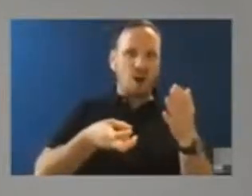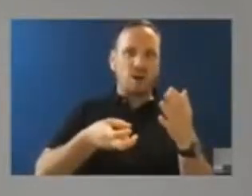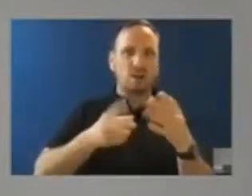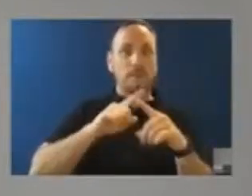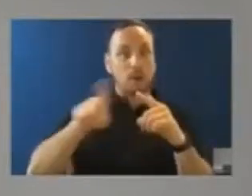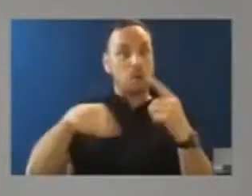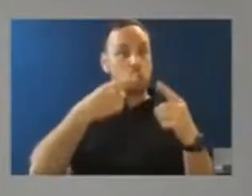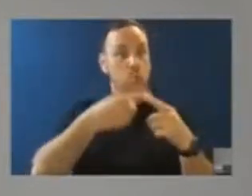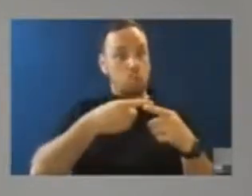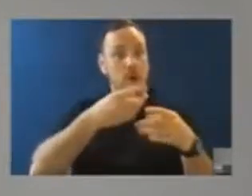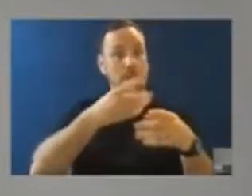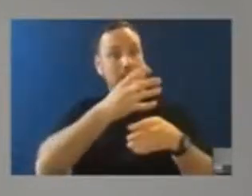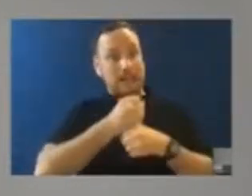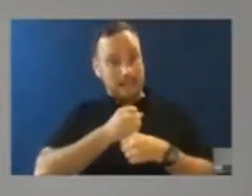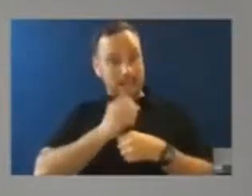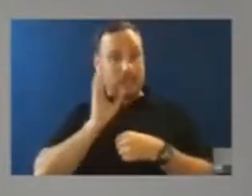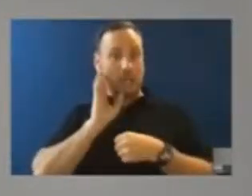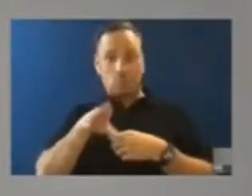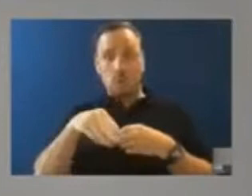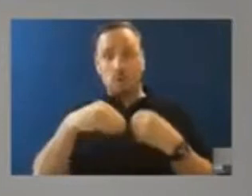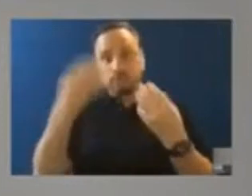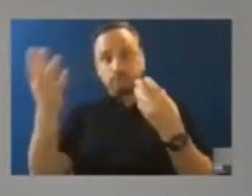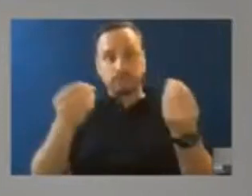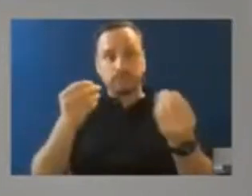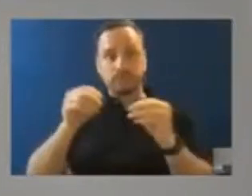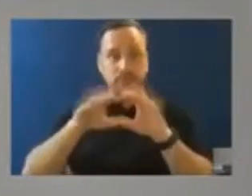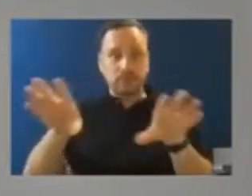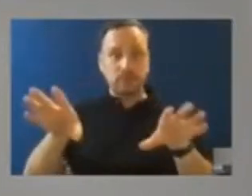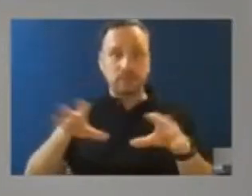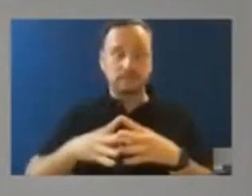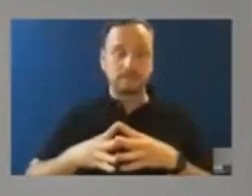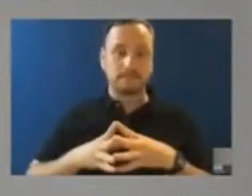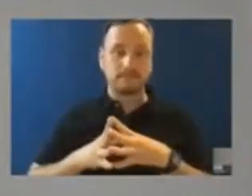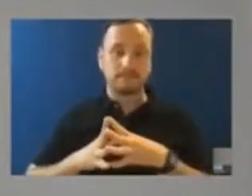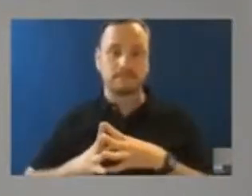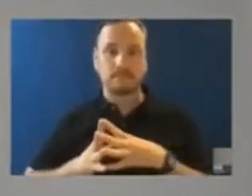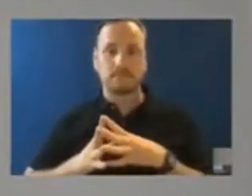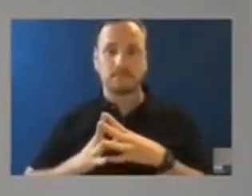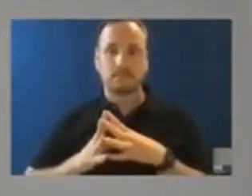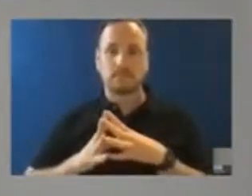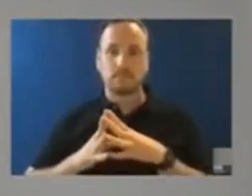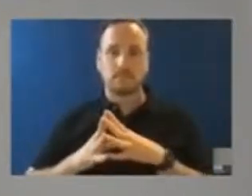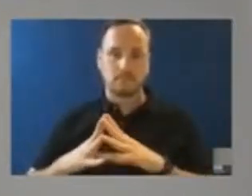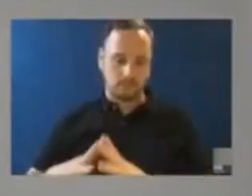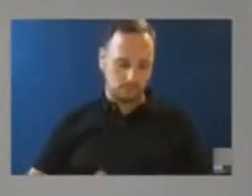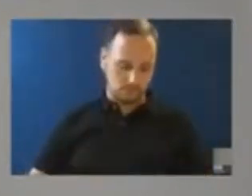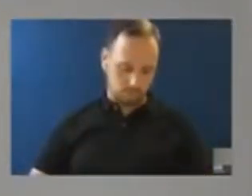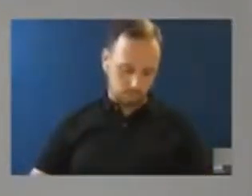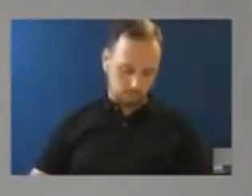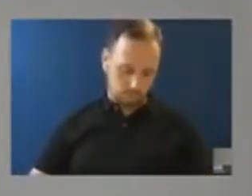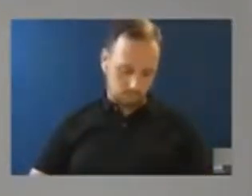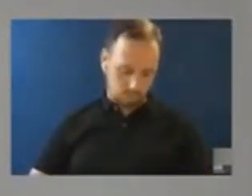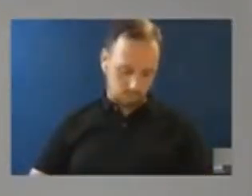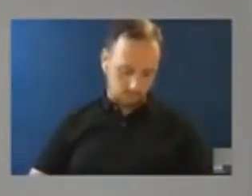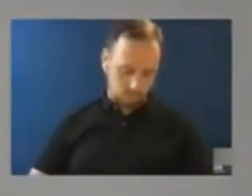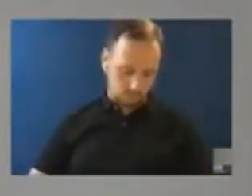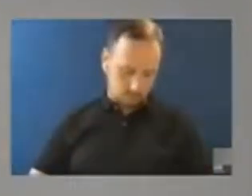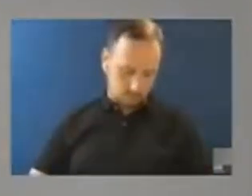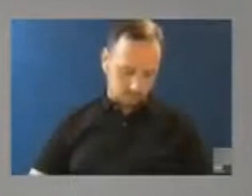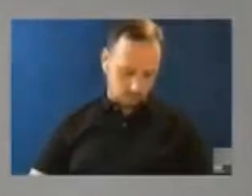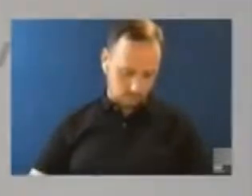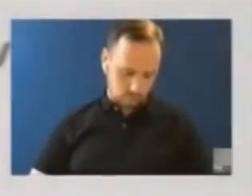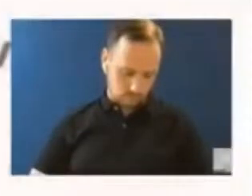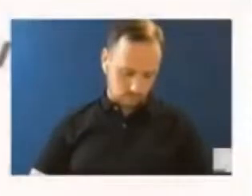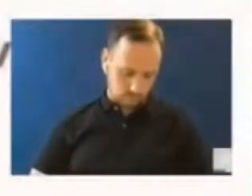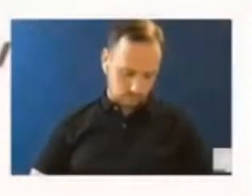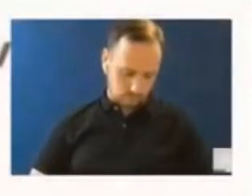those bids in and we can order those. Scope. If you look at the top of this page